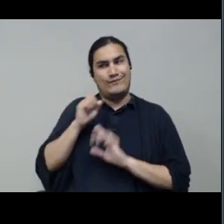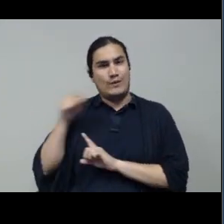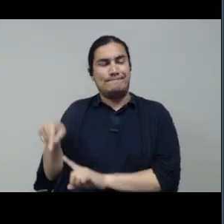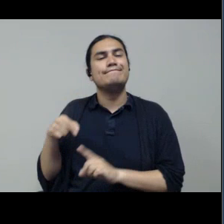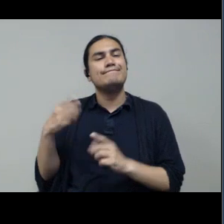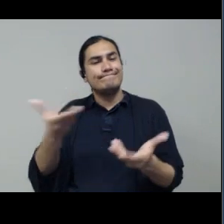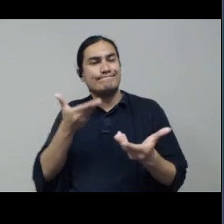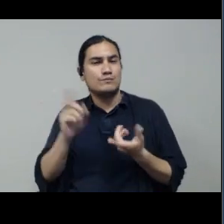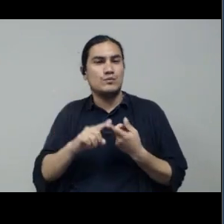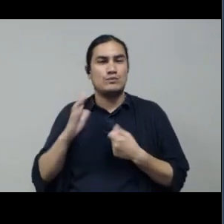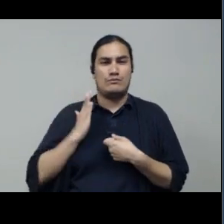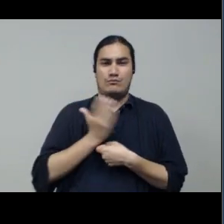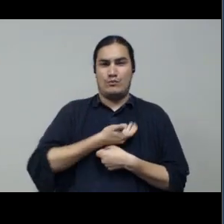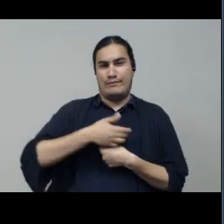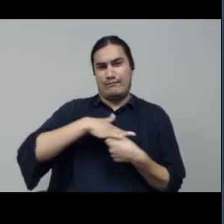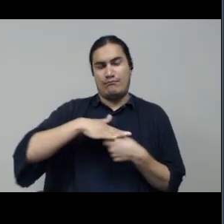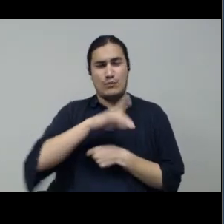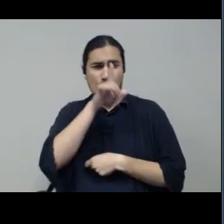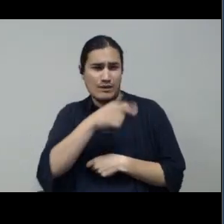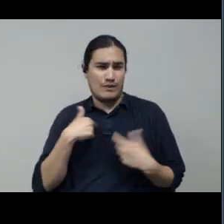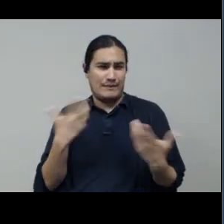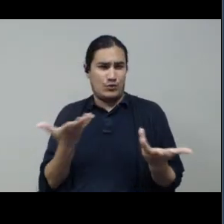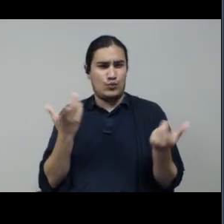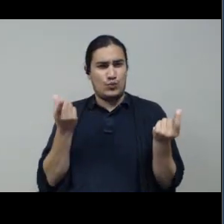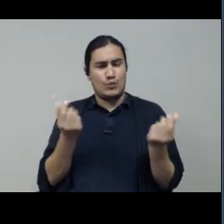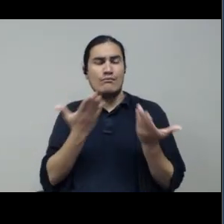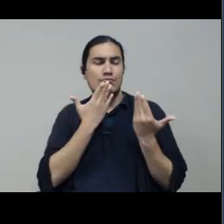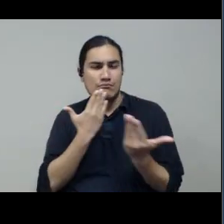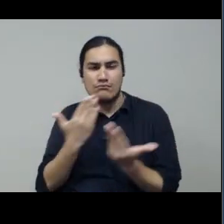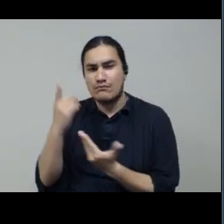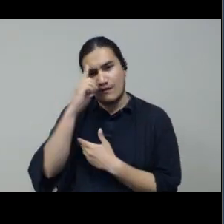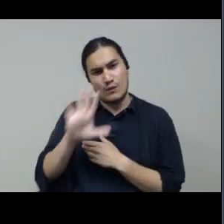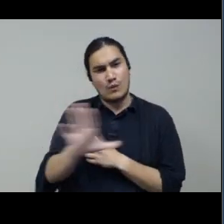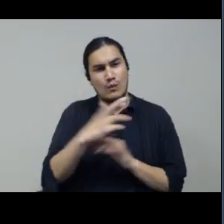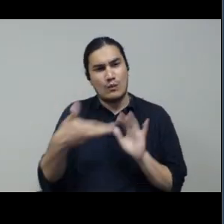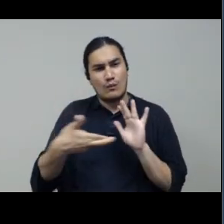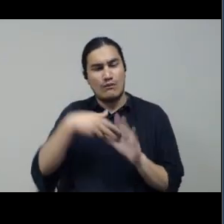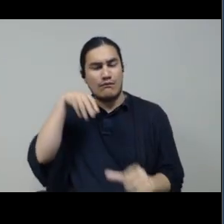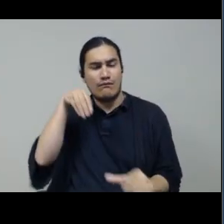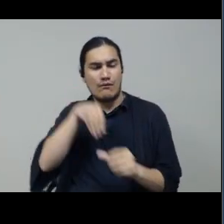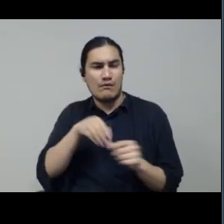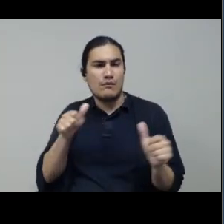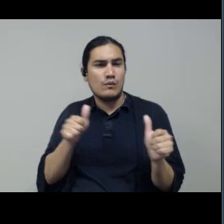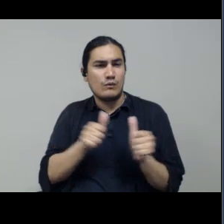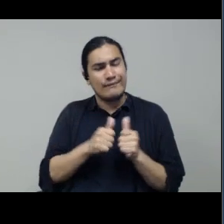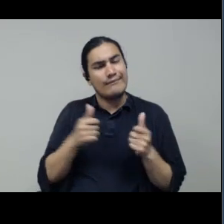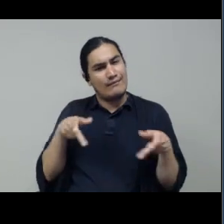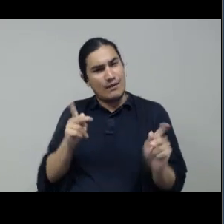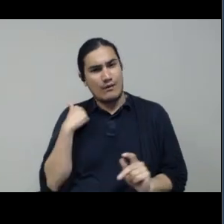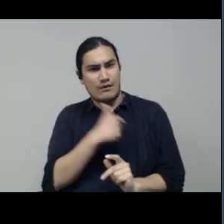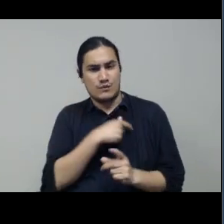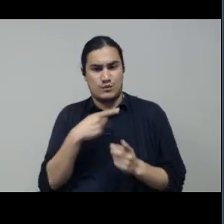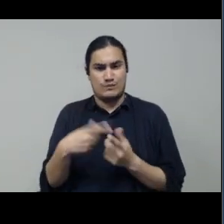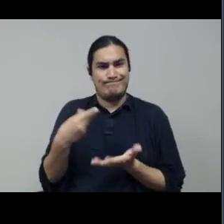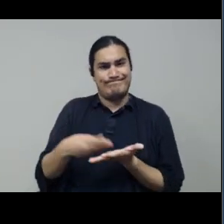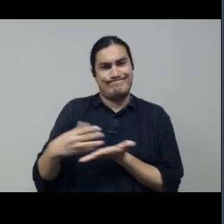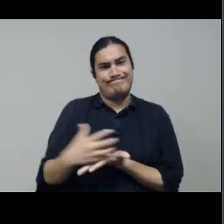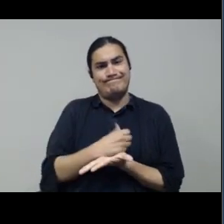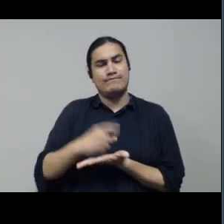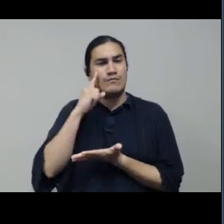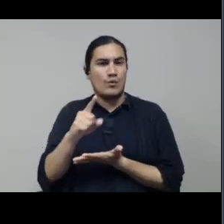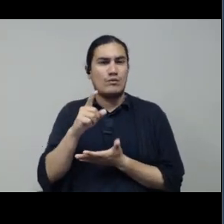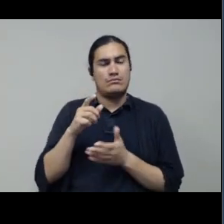region, but really what I'm here to do is to thank you for the role that you've played in allowing us to obtain funding for our State Route